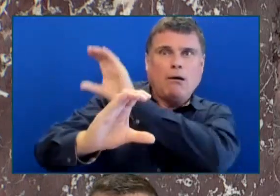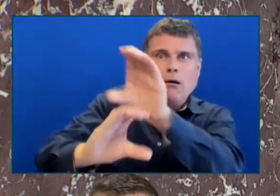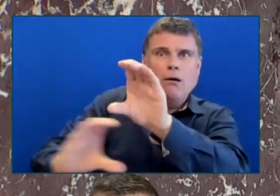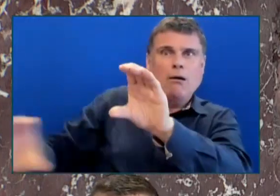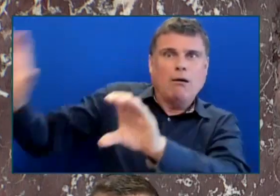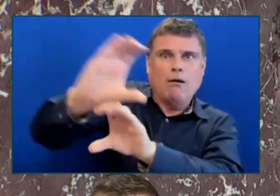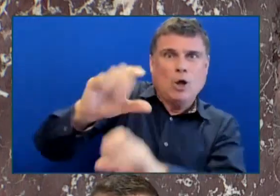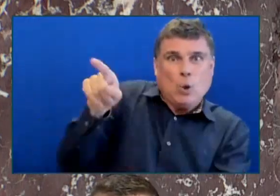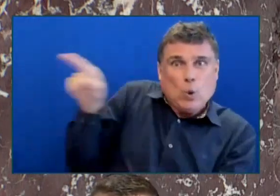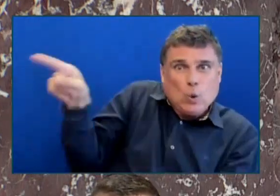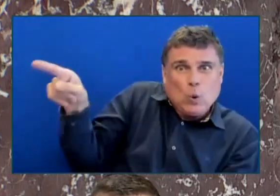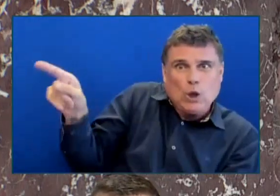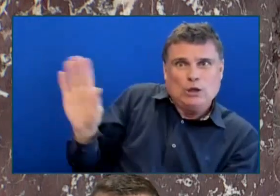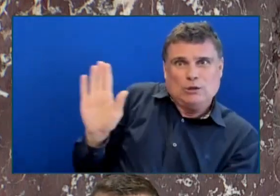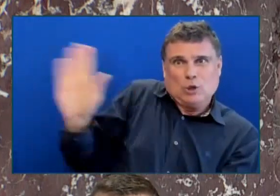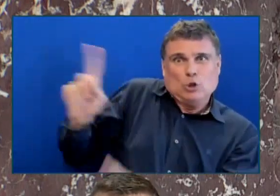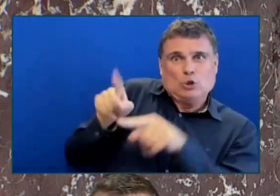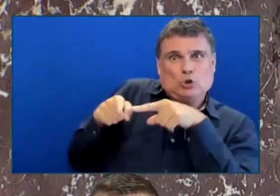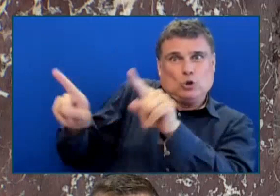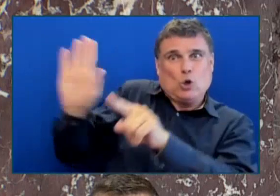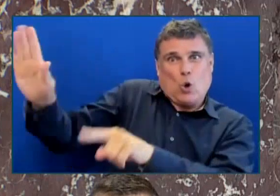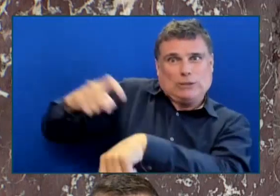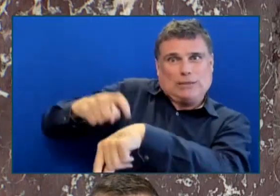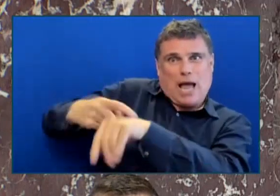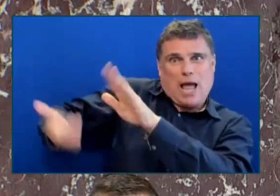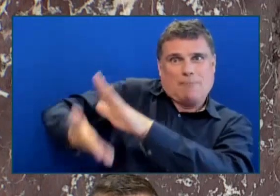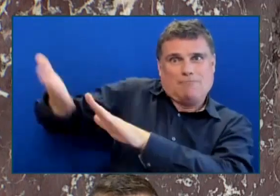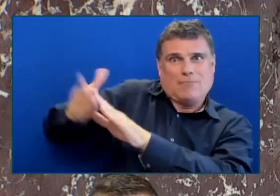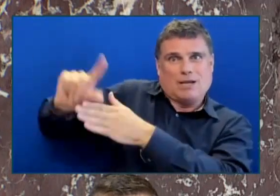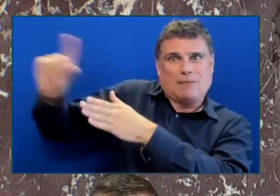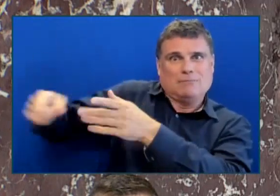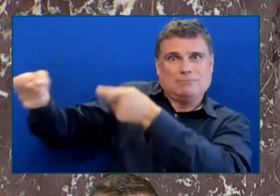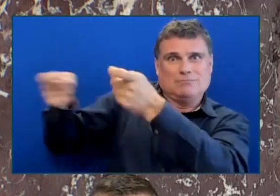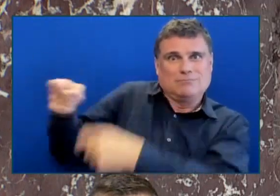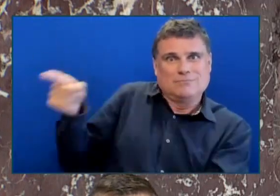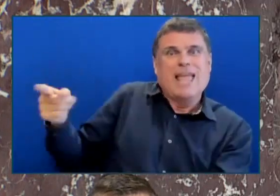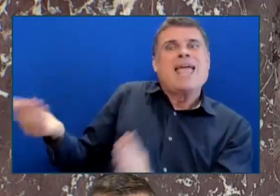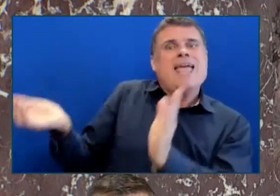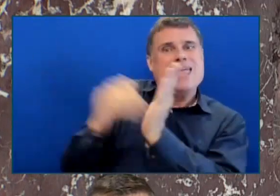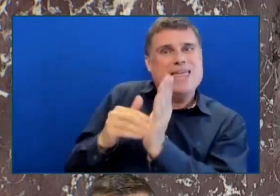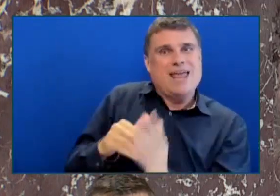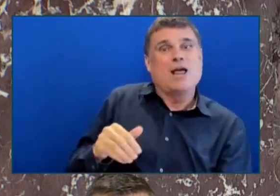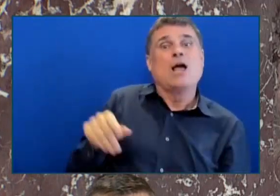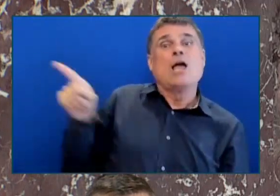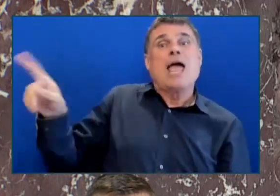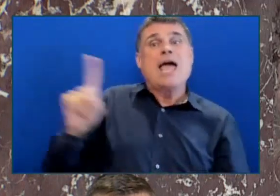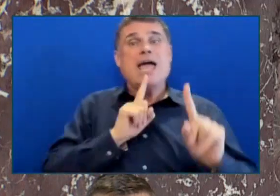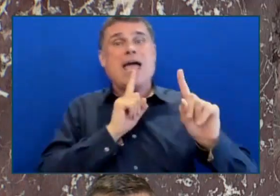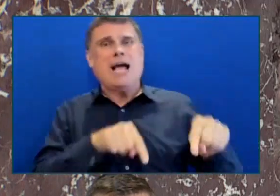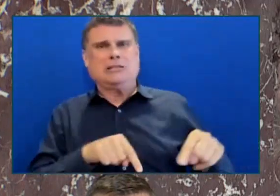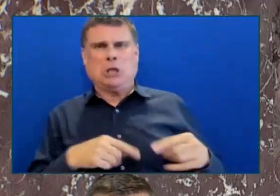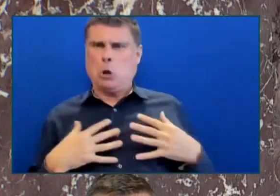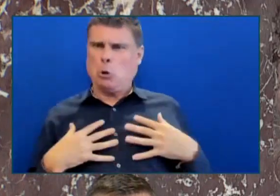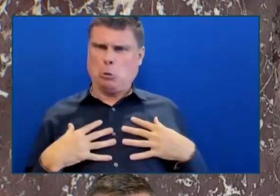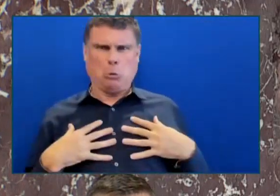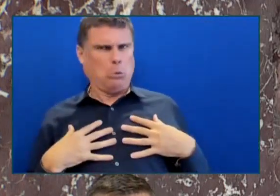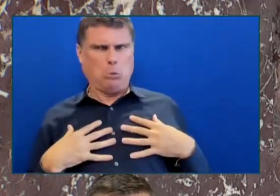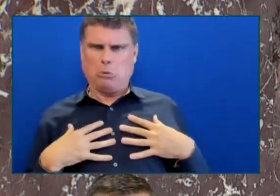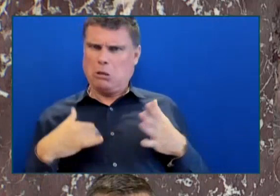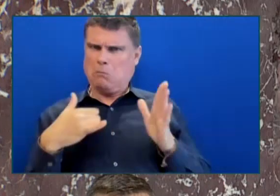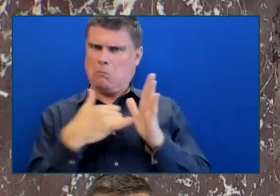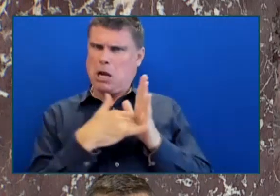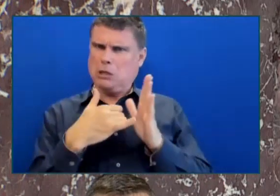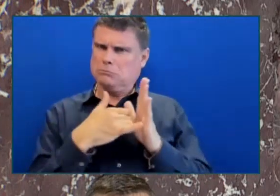Mr. Speaker, once again, based on these answers, we're seeing further attempts by the Premier to cover up this BC housing scandal.